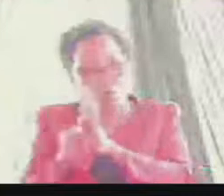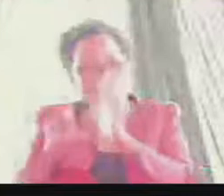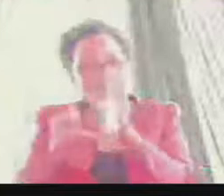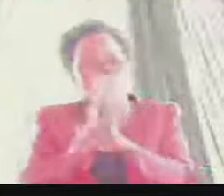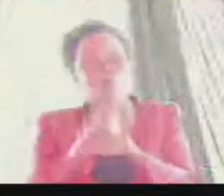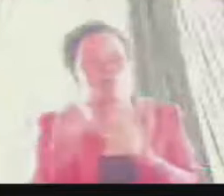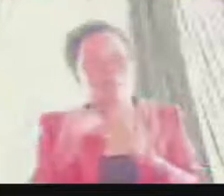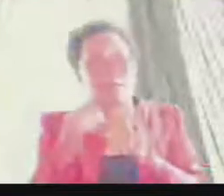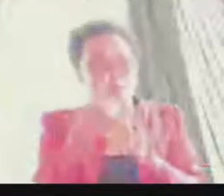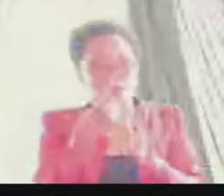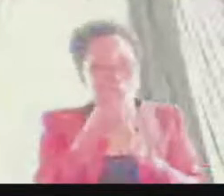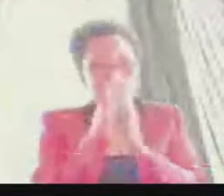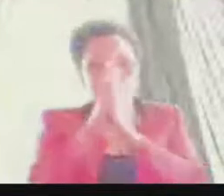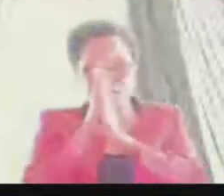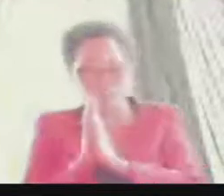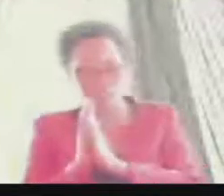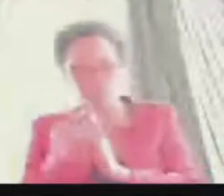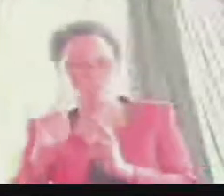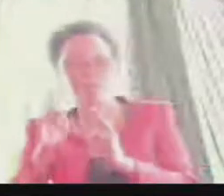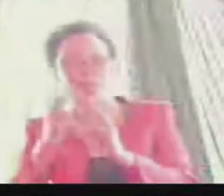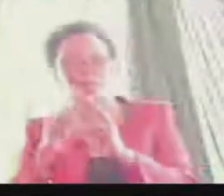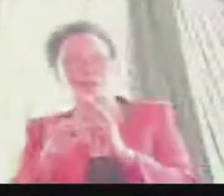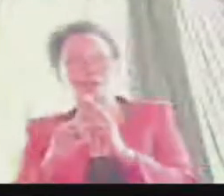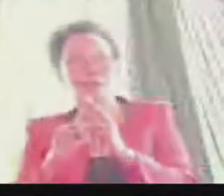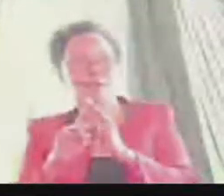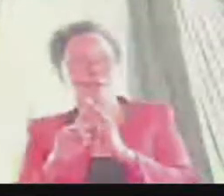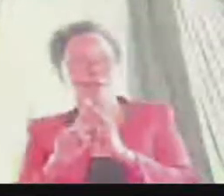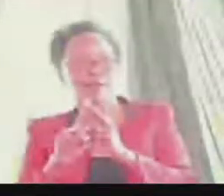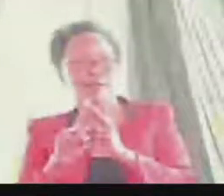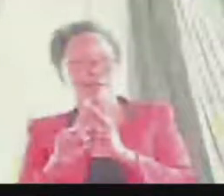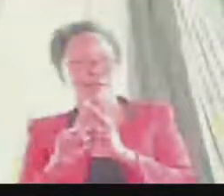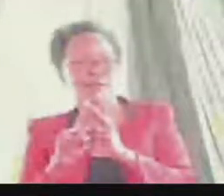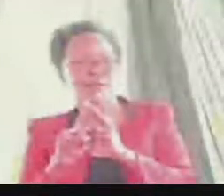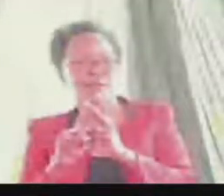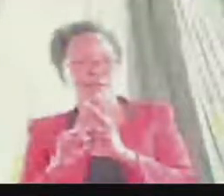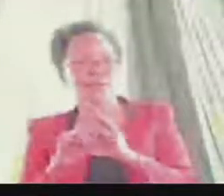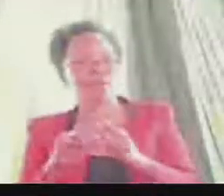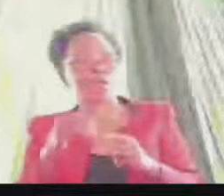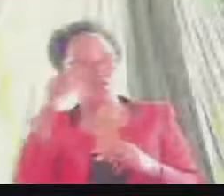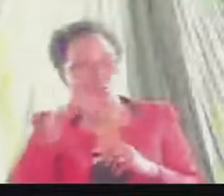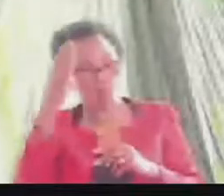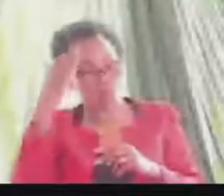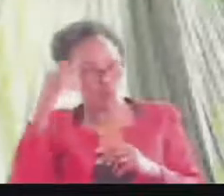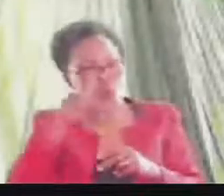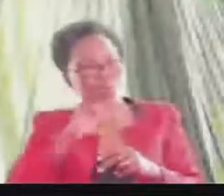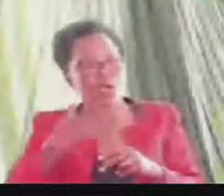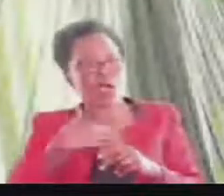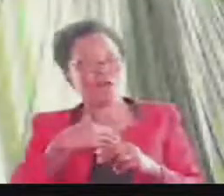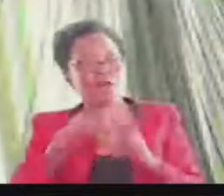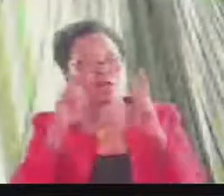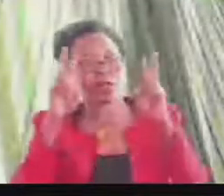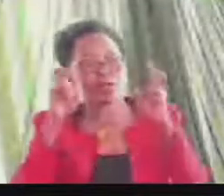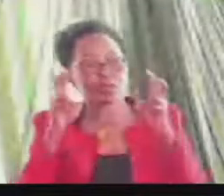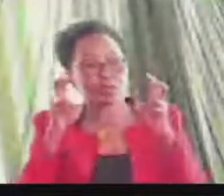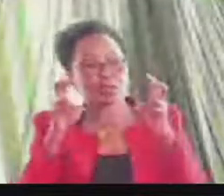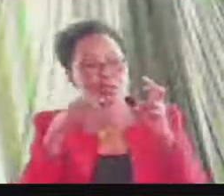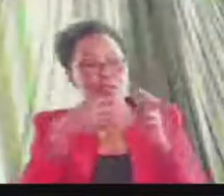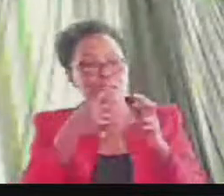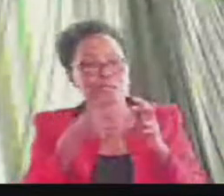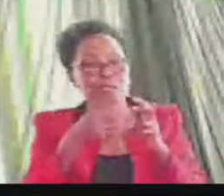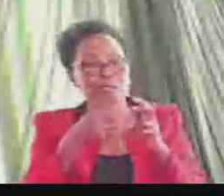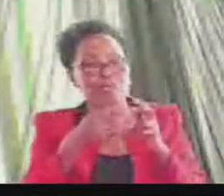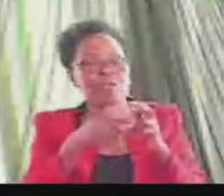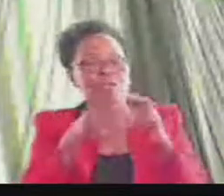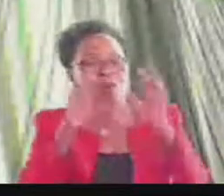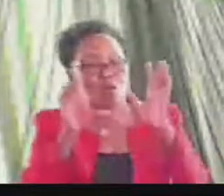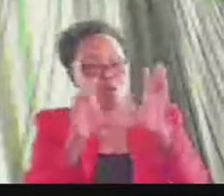religion will follow. It's not that you are being restricted. You know, there are those issues like a law is passed, don't pray. That will